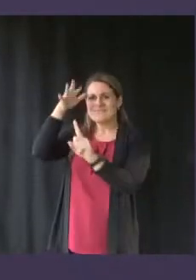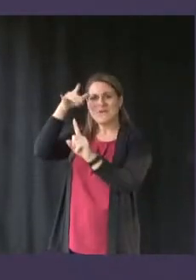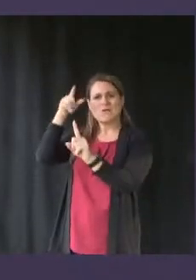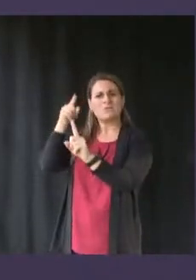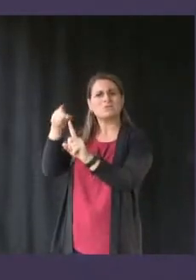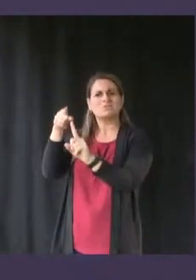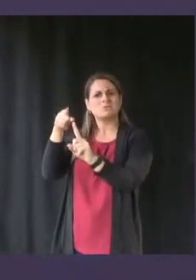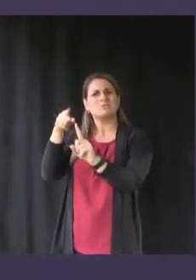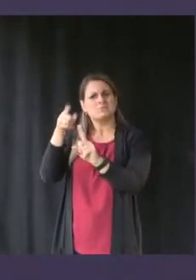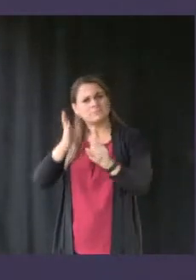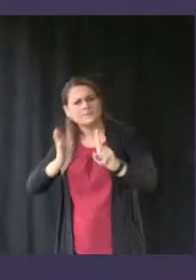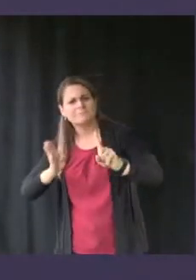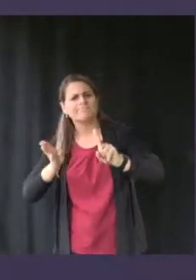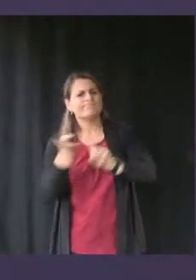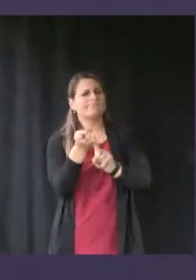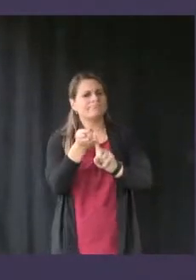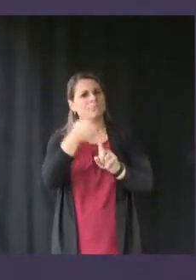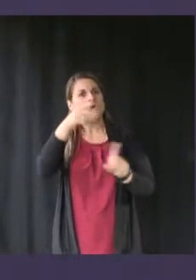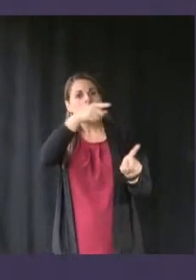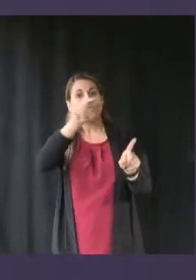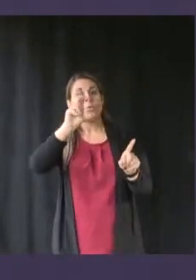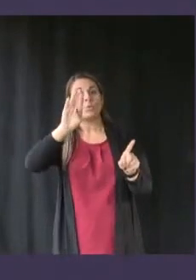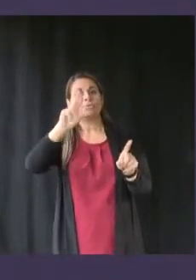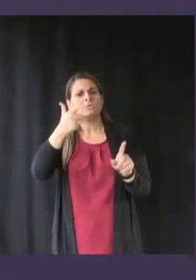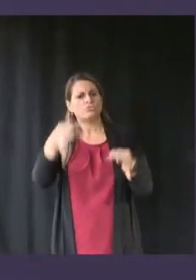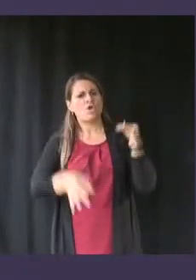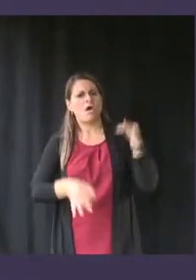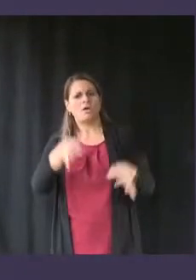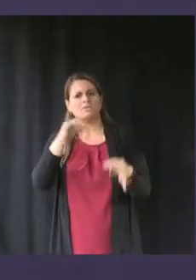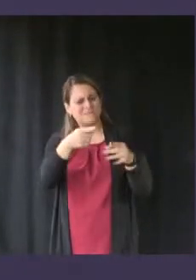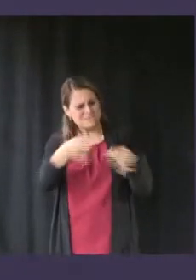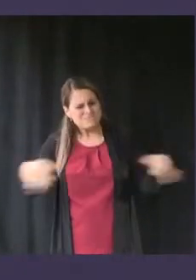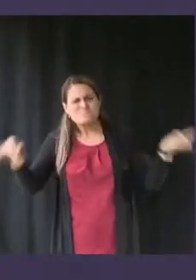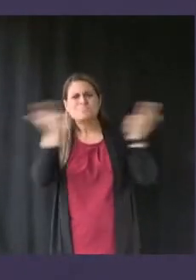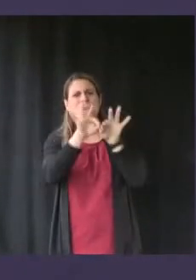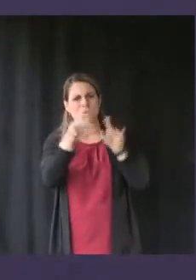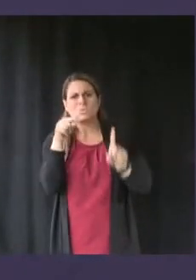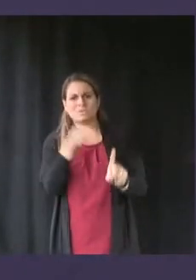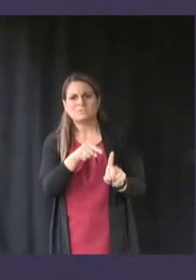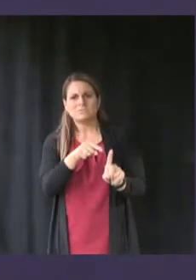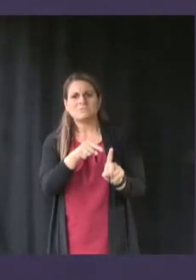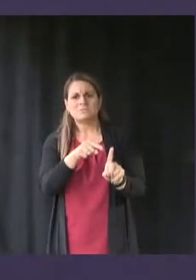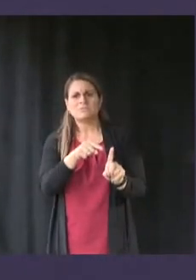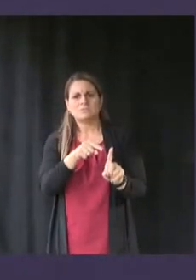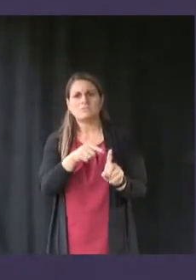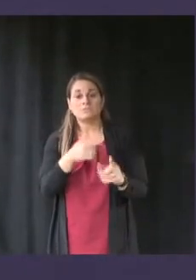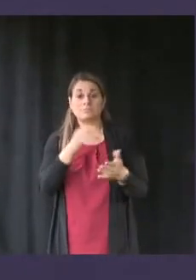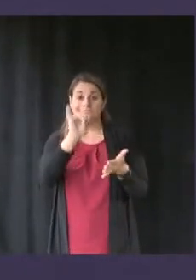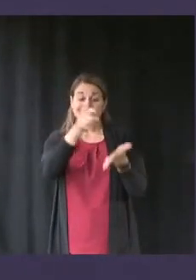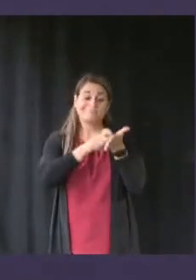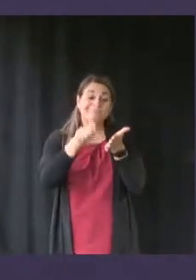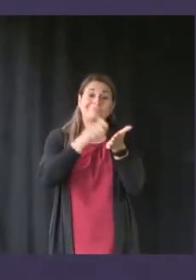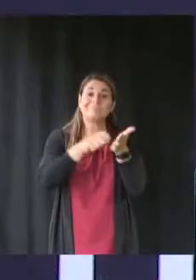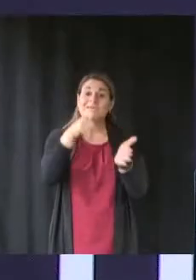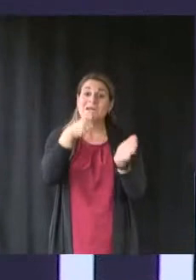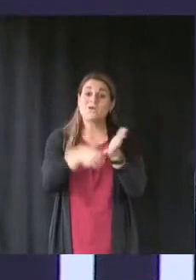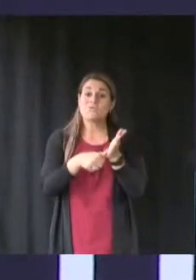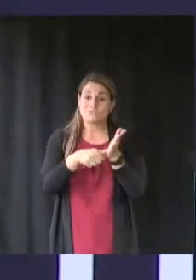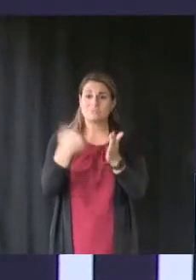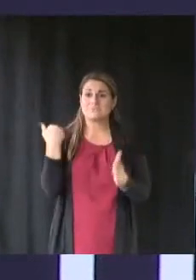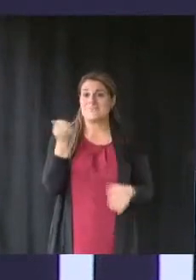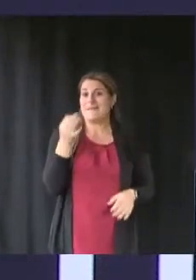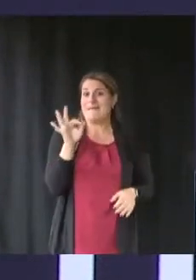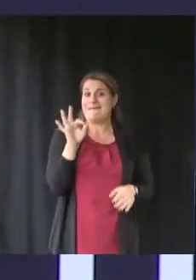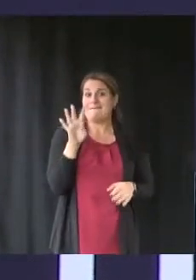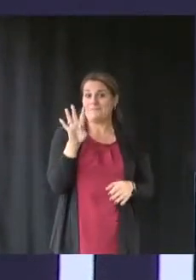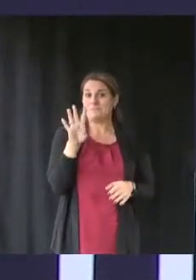of meaningful importance was expressed in a letter to my mother in the early summer of 1946, almost a year